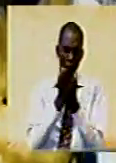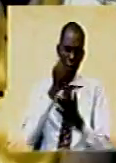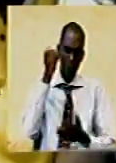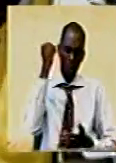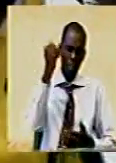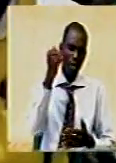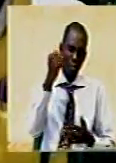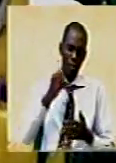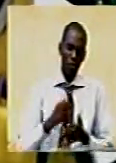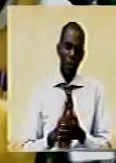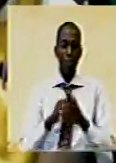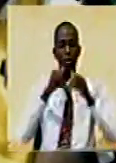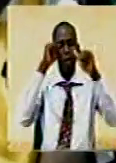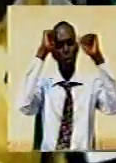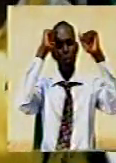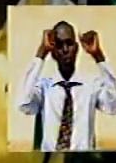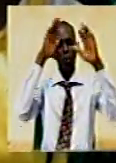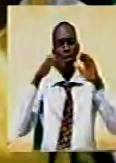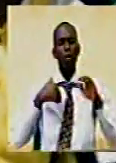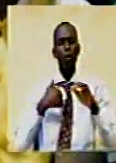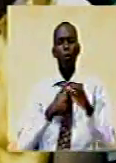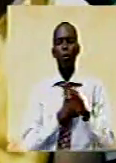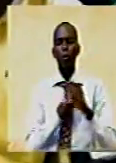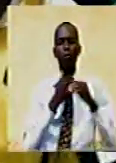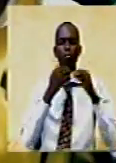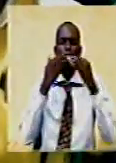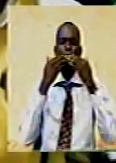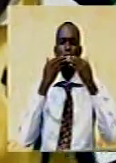In Jesus' name we pray.